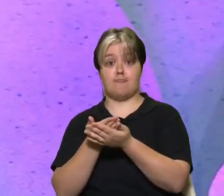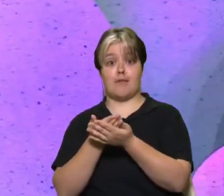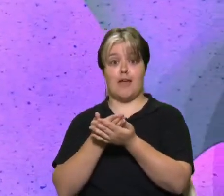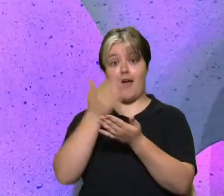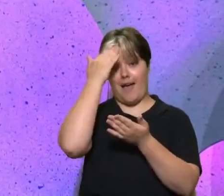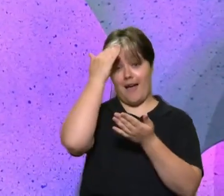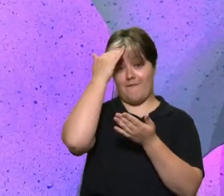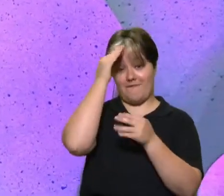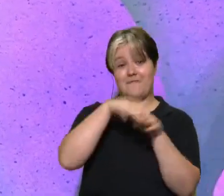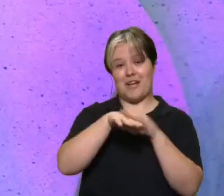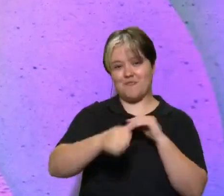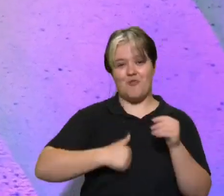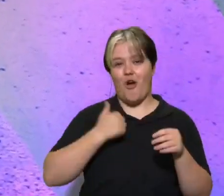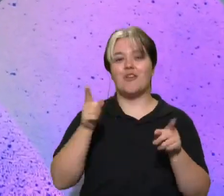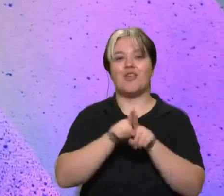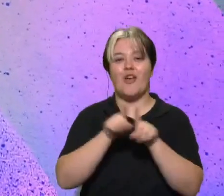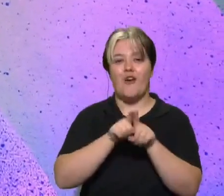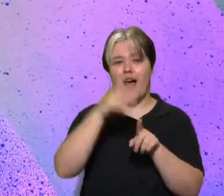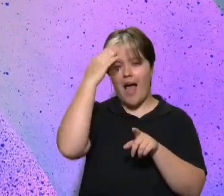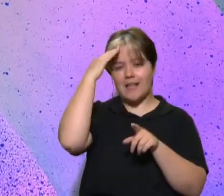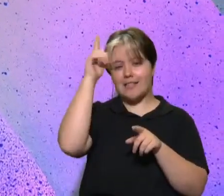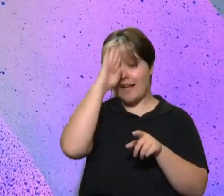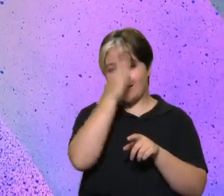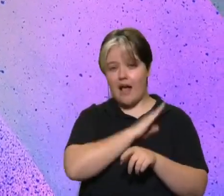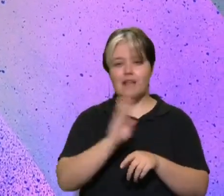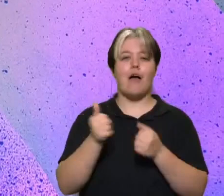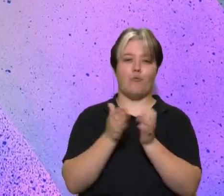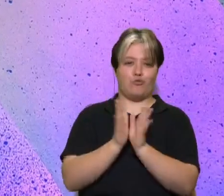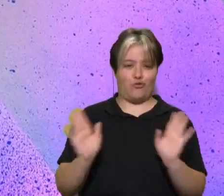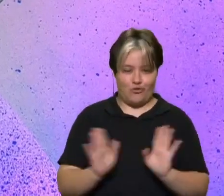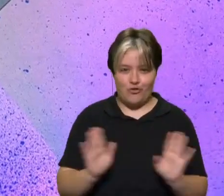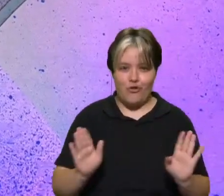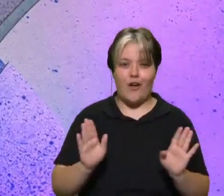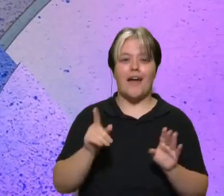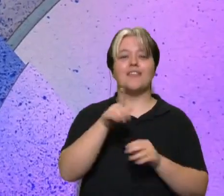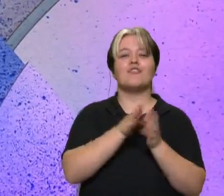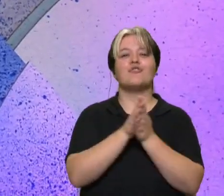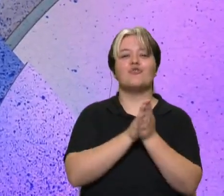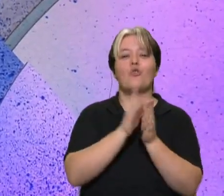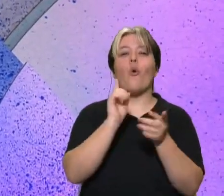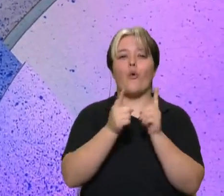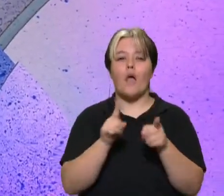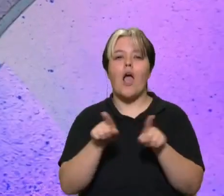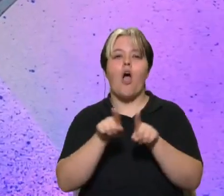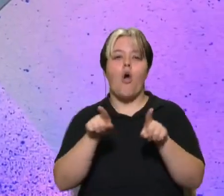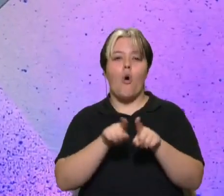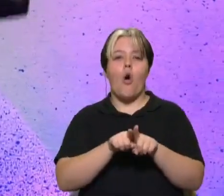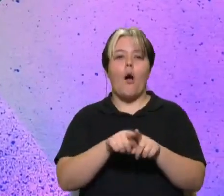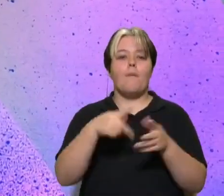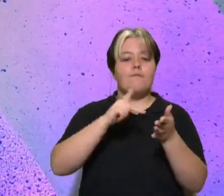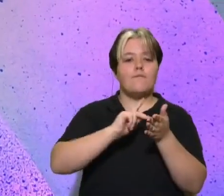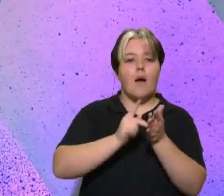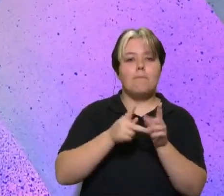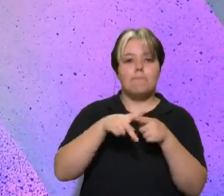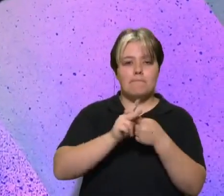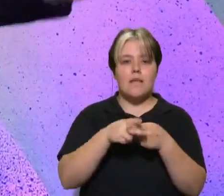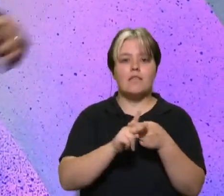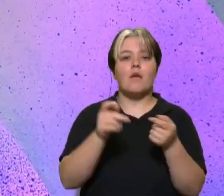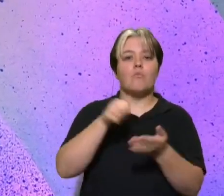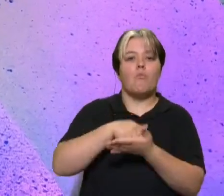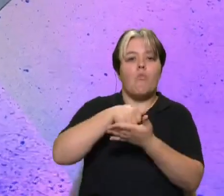economists, they use that expression, which is a pocket tool.